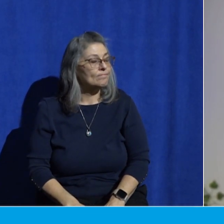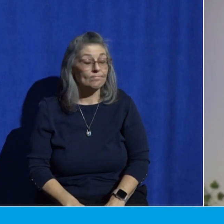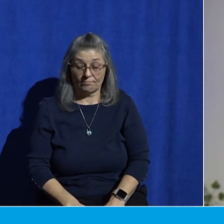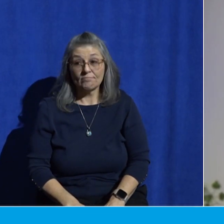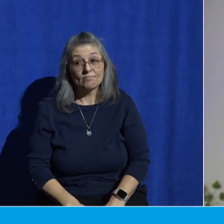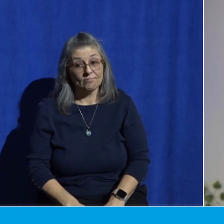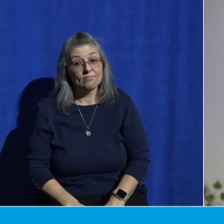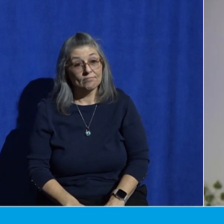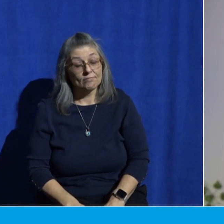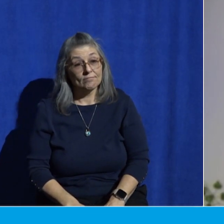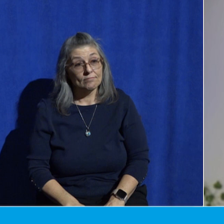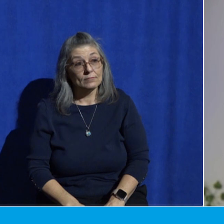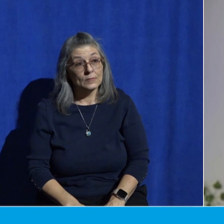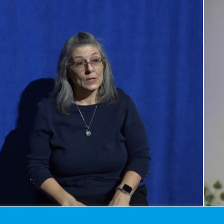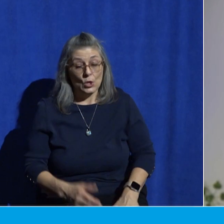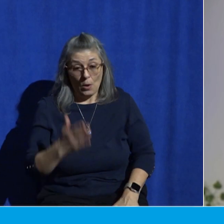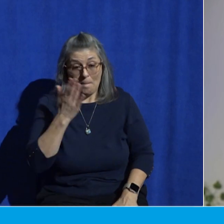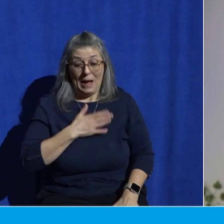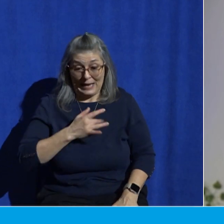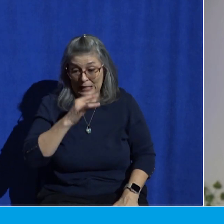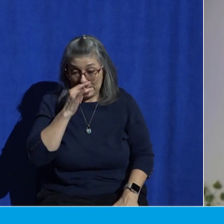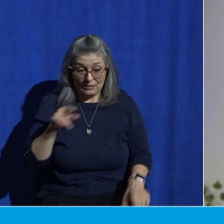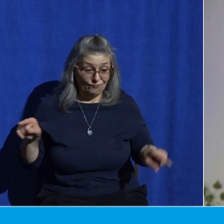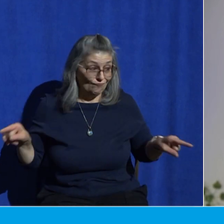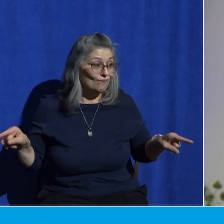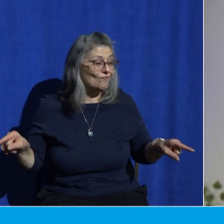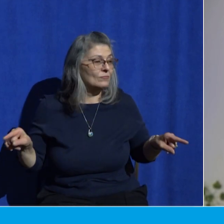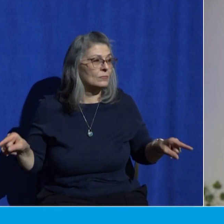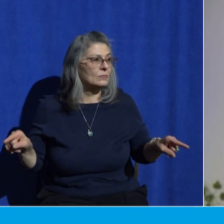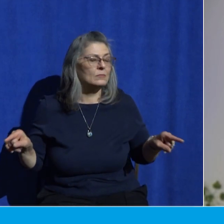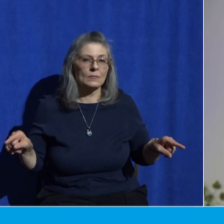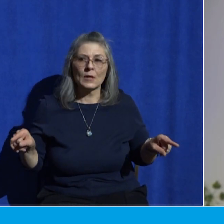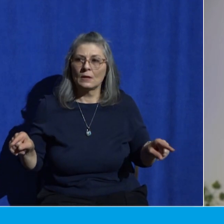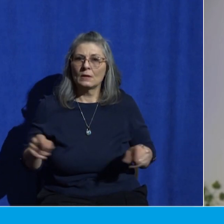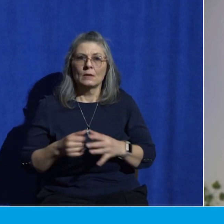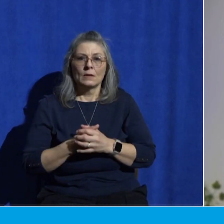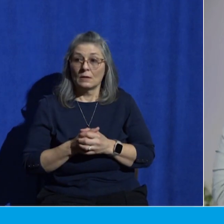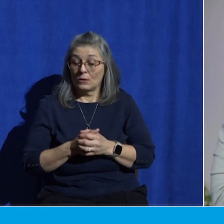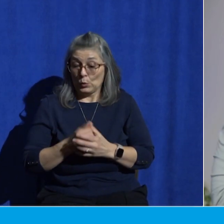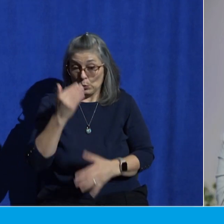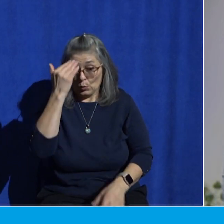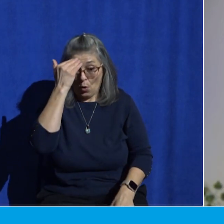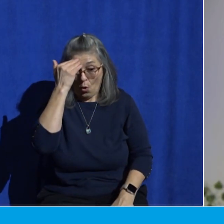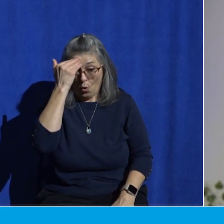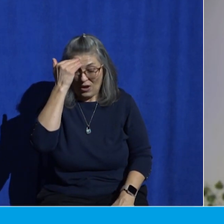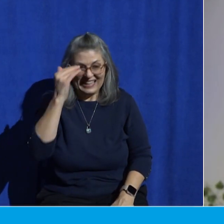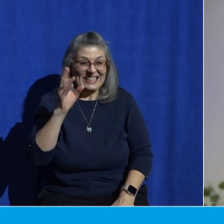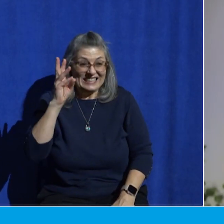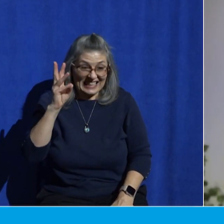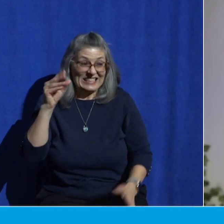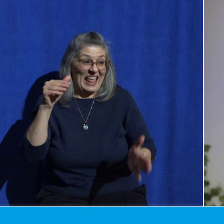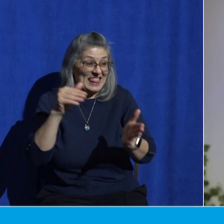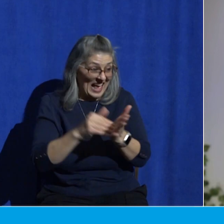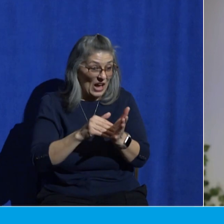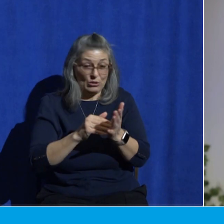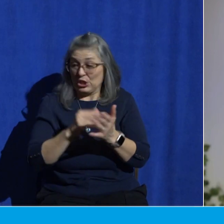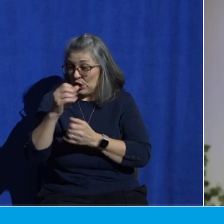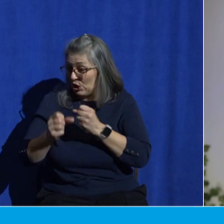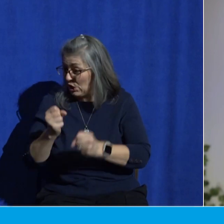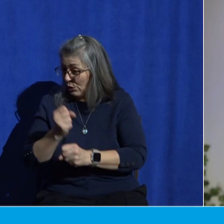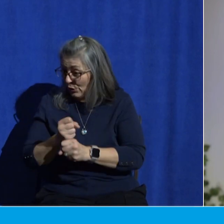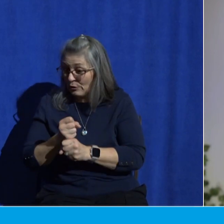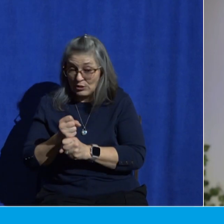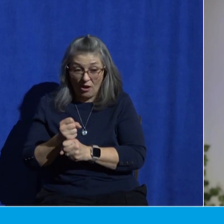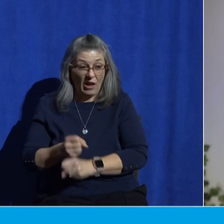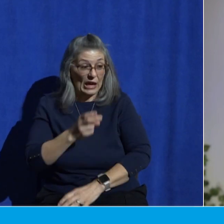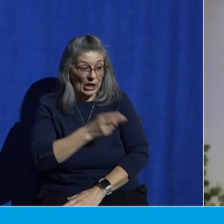you'll be tempted, I was telling my kids, to leave 6,000 years of